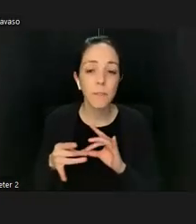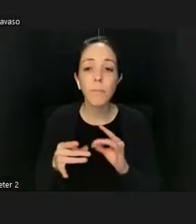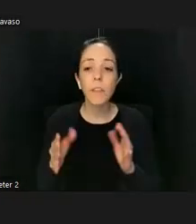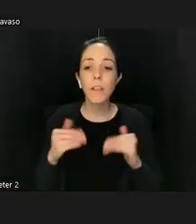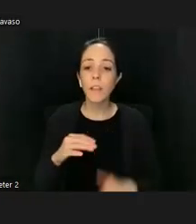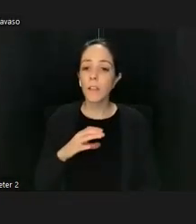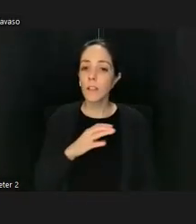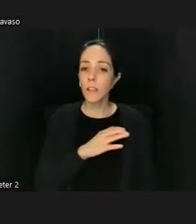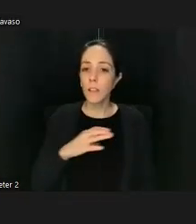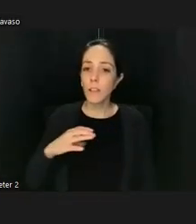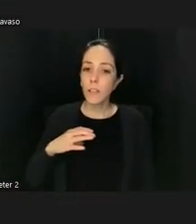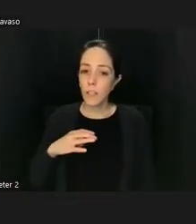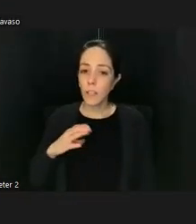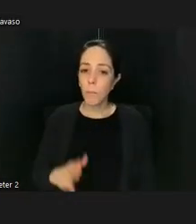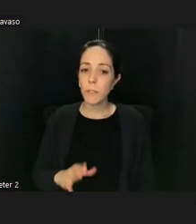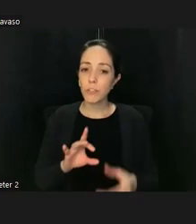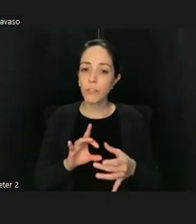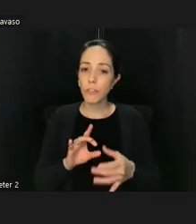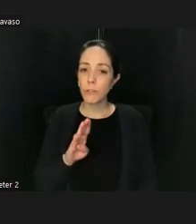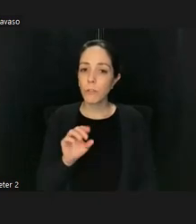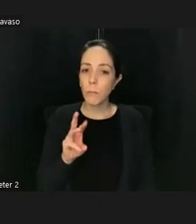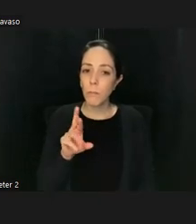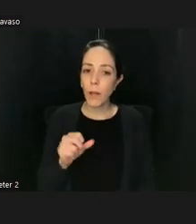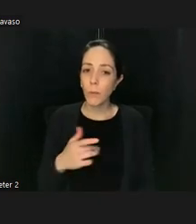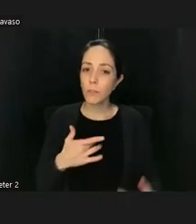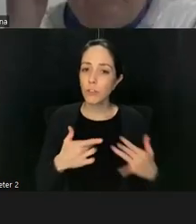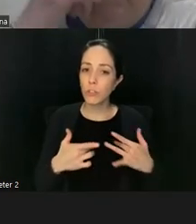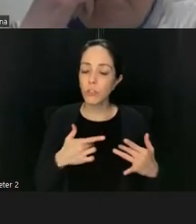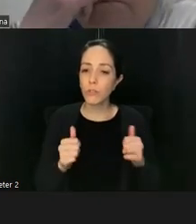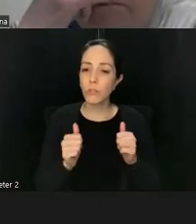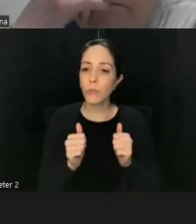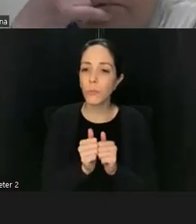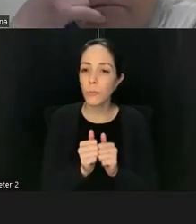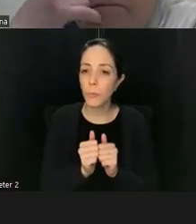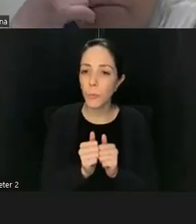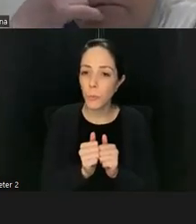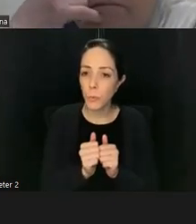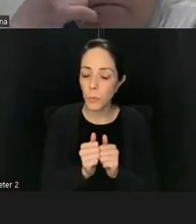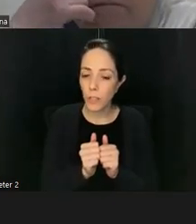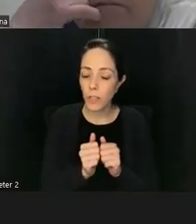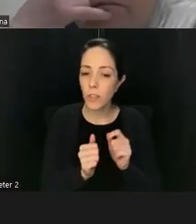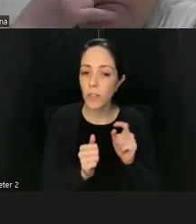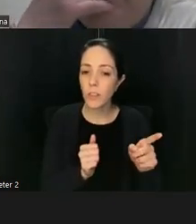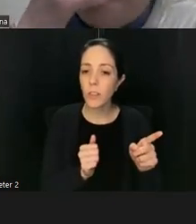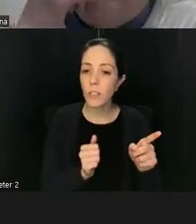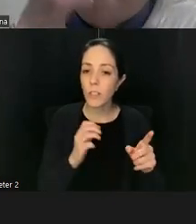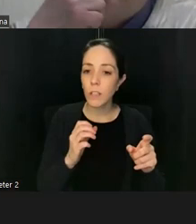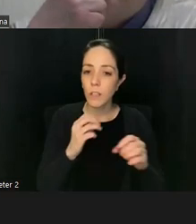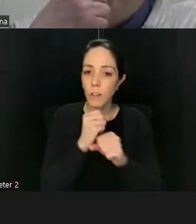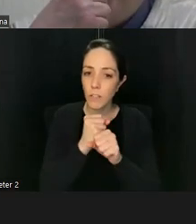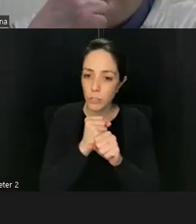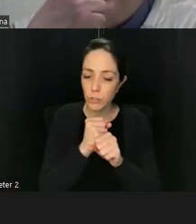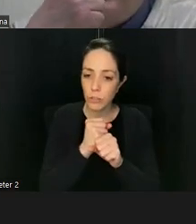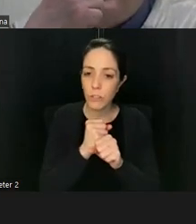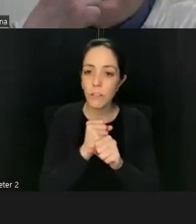Oriana Bauer's concern about the confidentiality, limiting, transparency, maybe the subsection B6